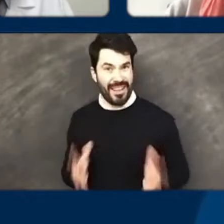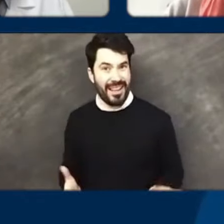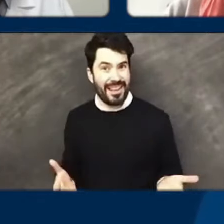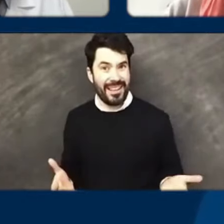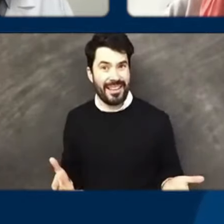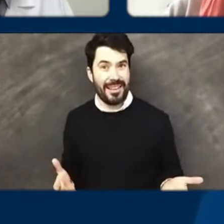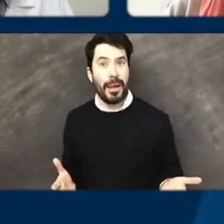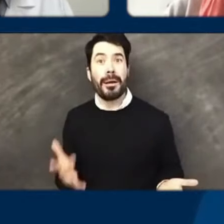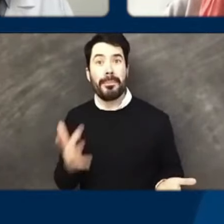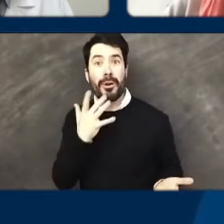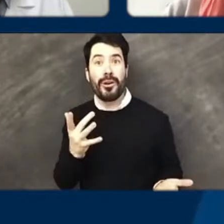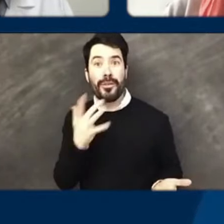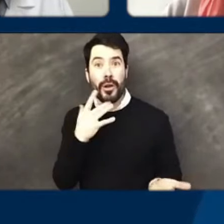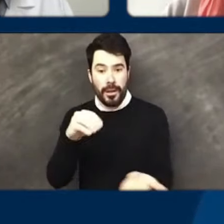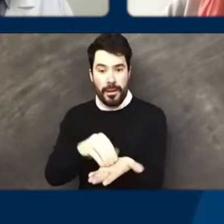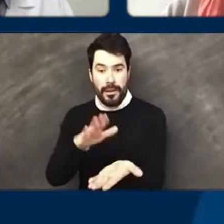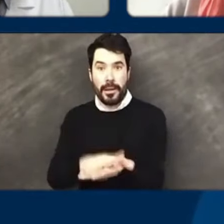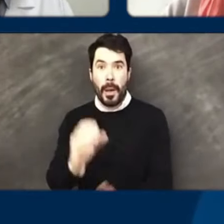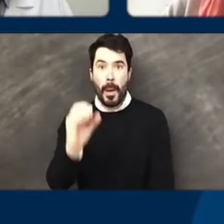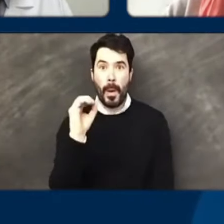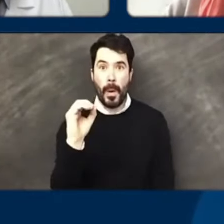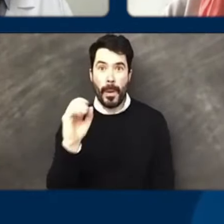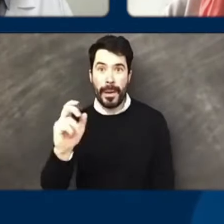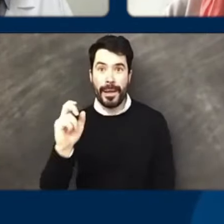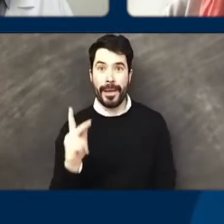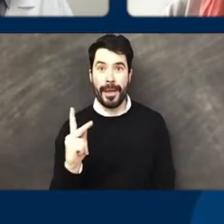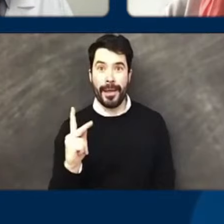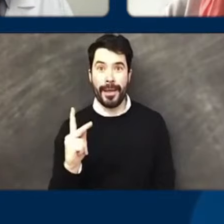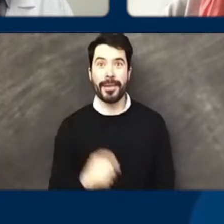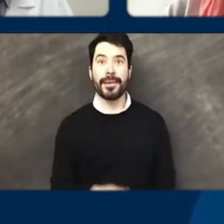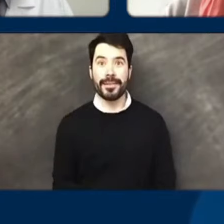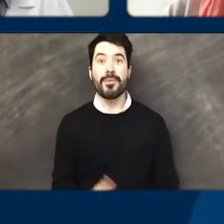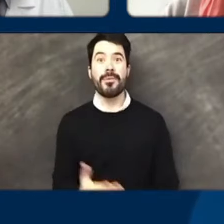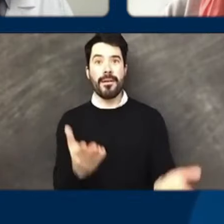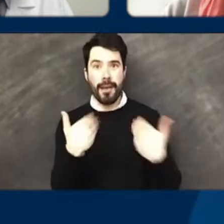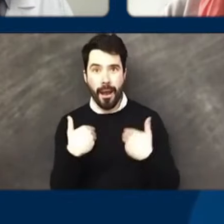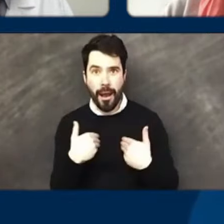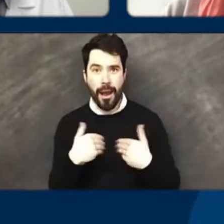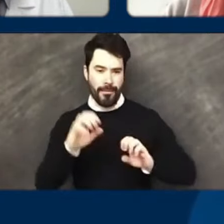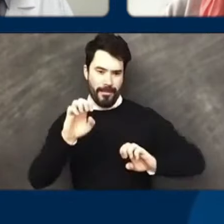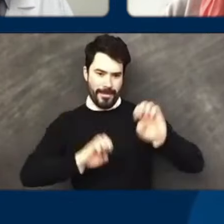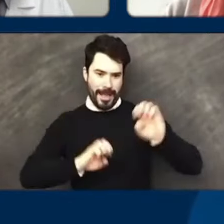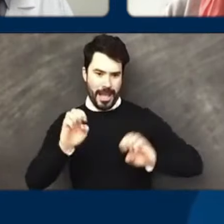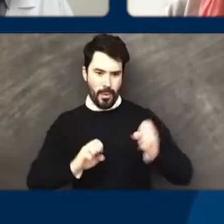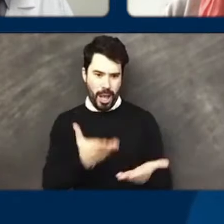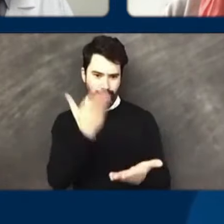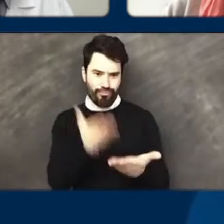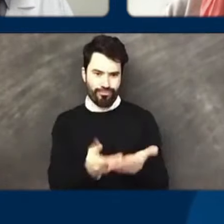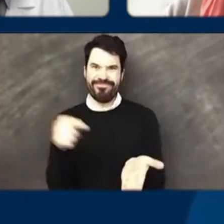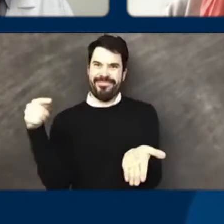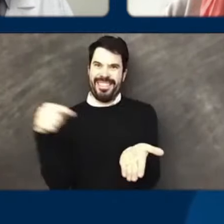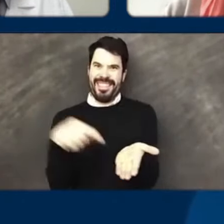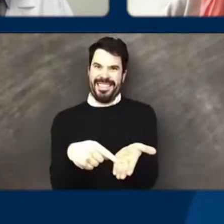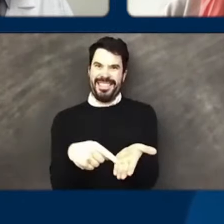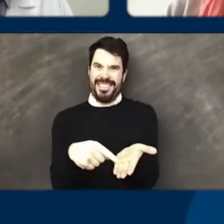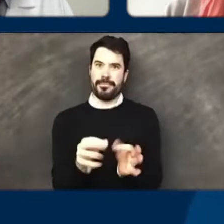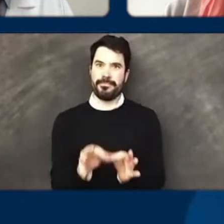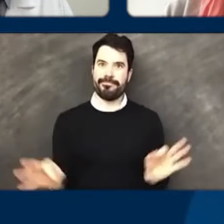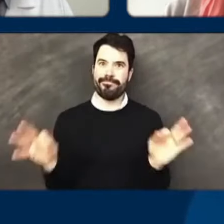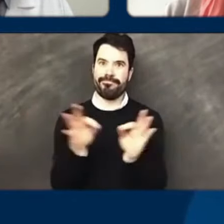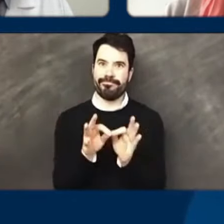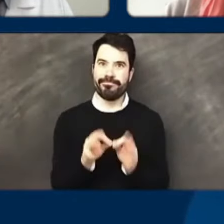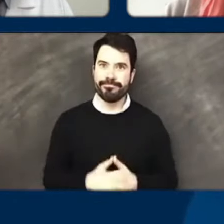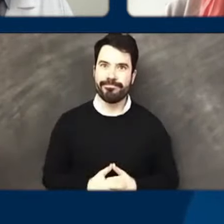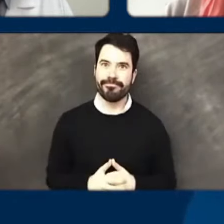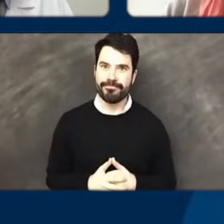would much rather see you and be able to tell you that things are okay. And, you know, if